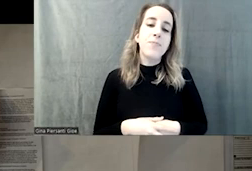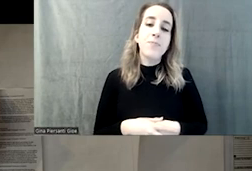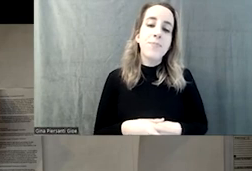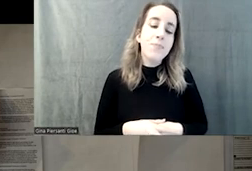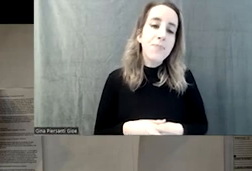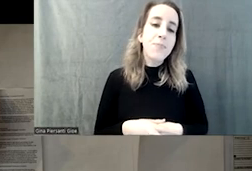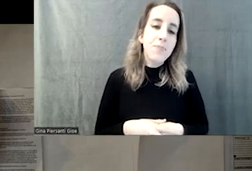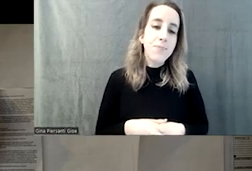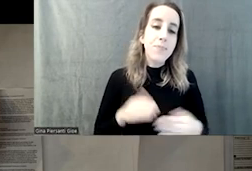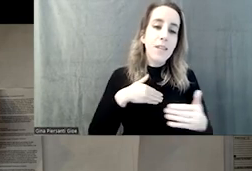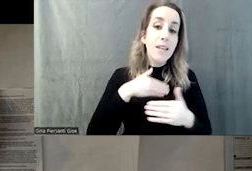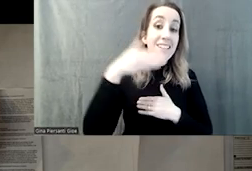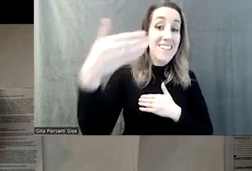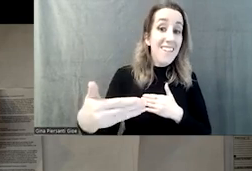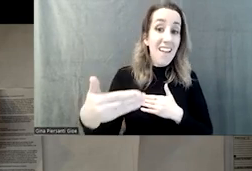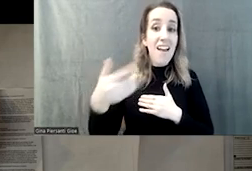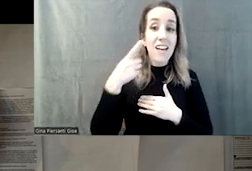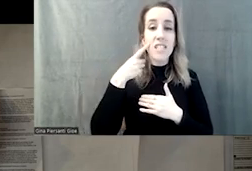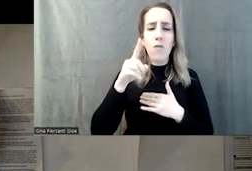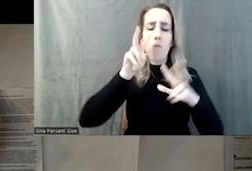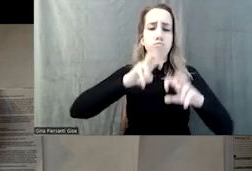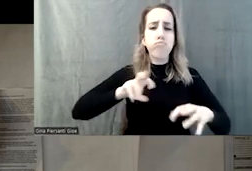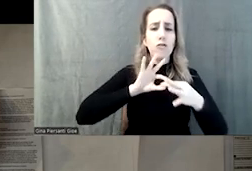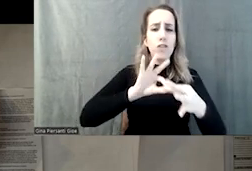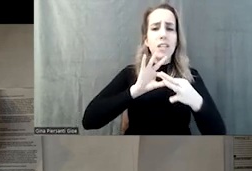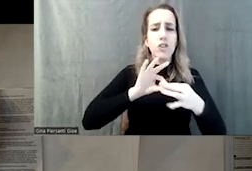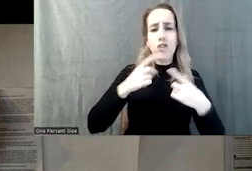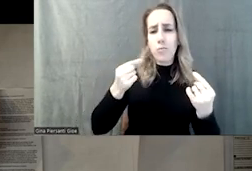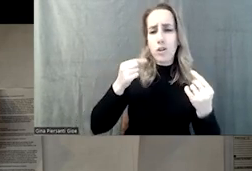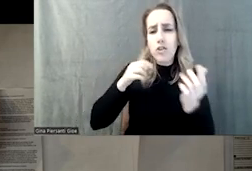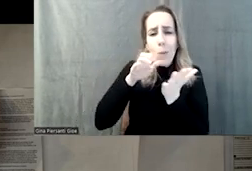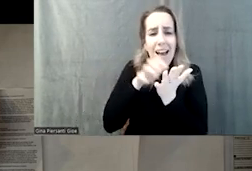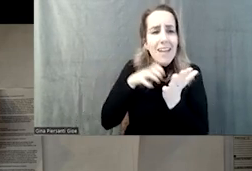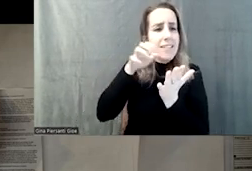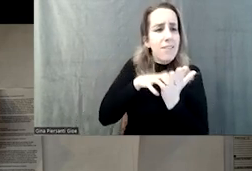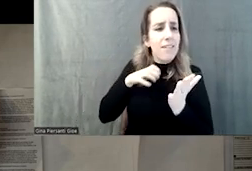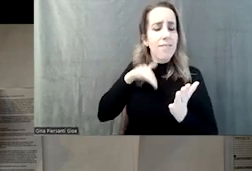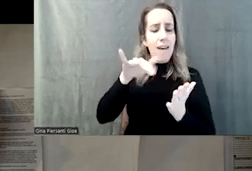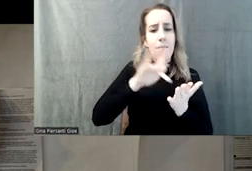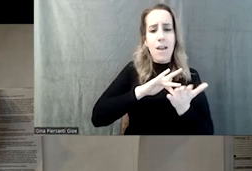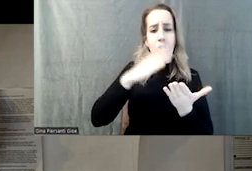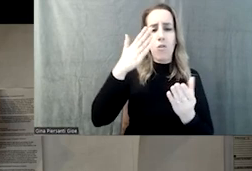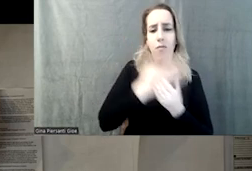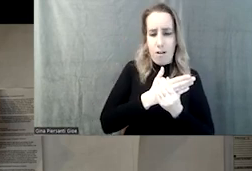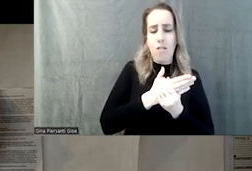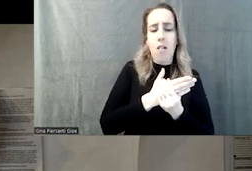Yeah, and so the next step of looking at the relationships or doing an excavation of the medical file was doing these